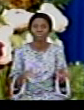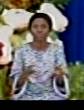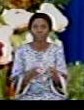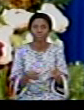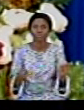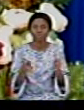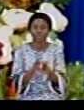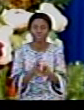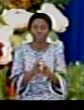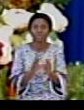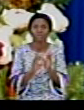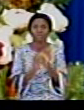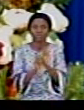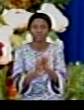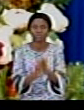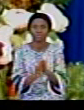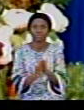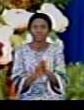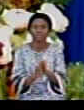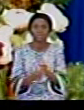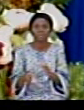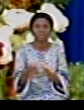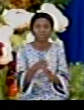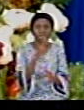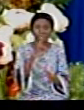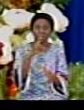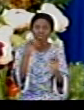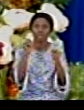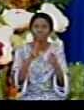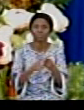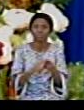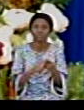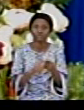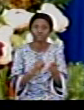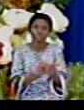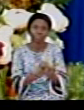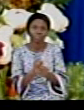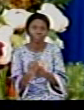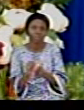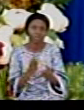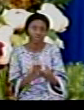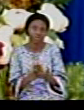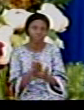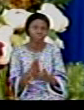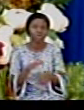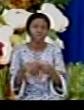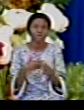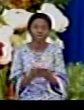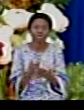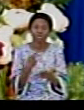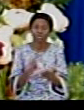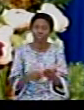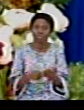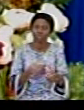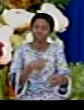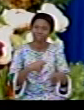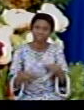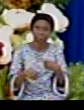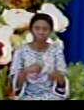go through all the persecution, afflictions, misunderstanding,